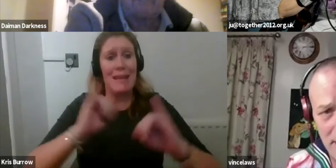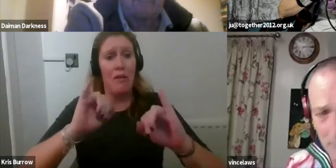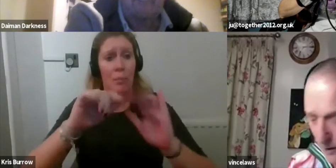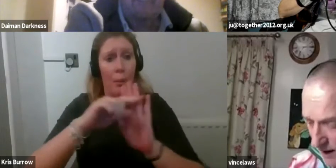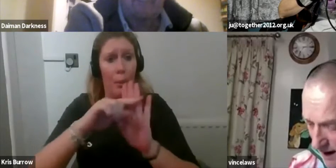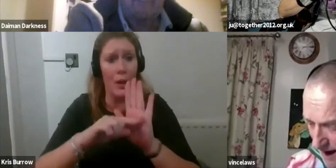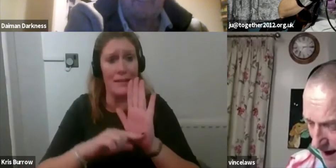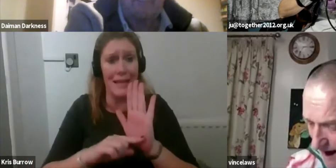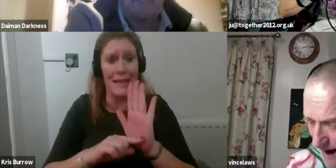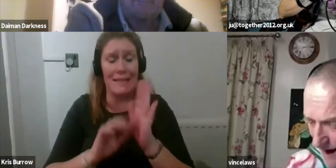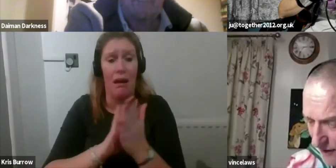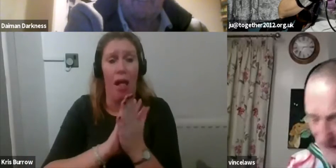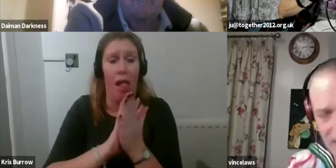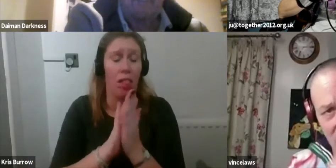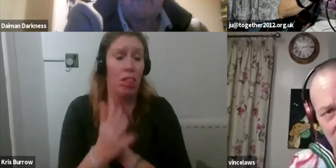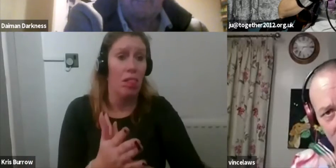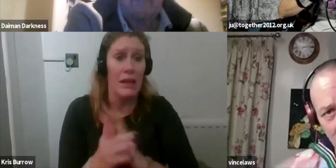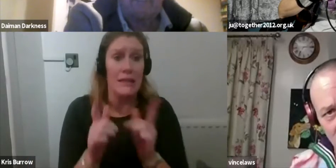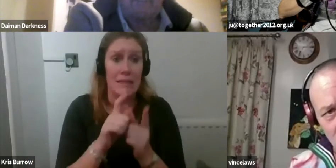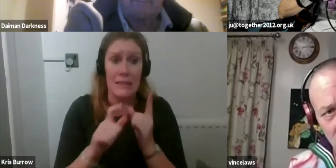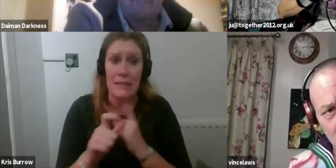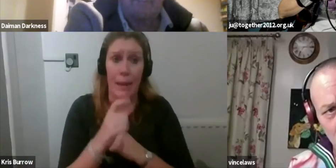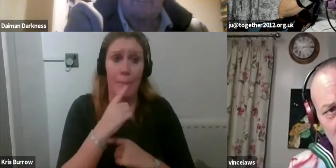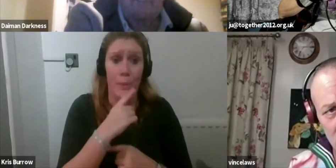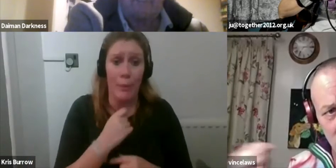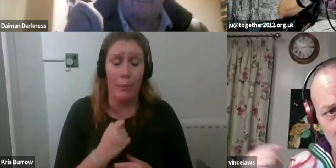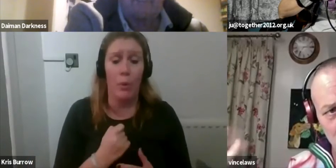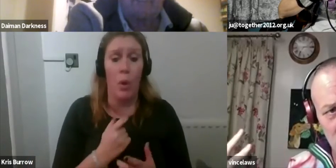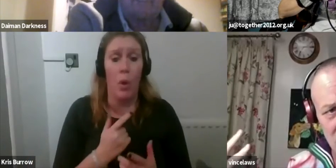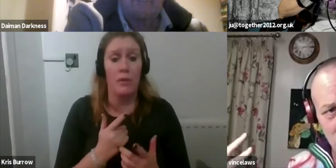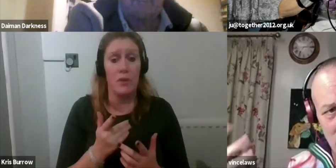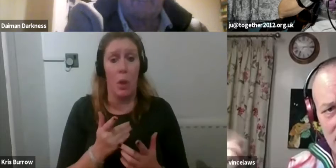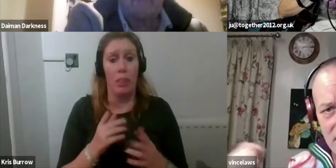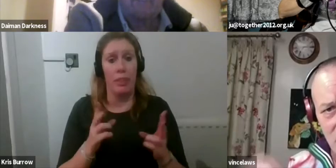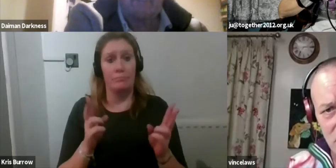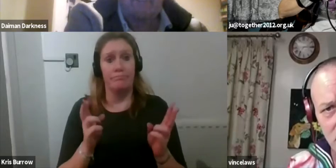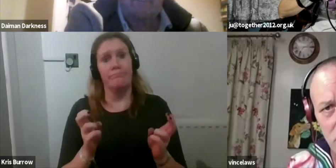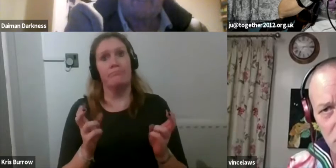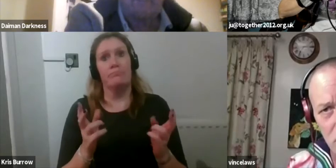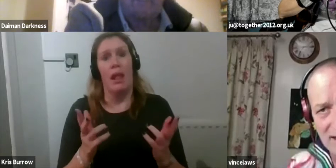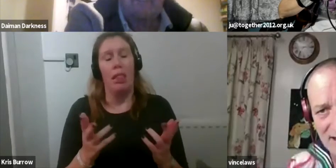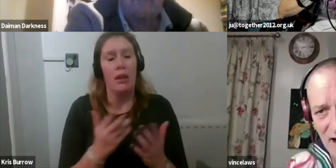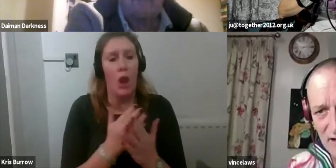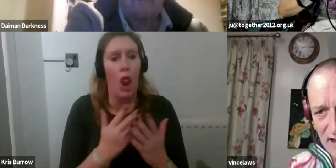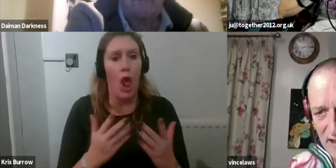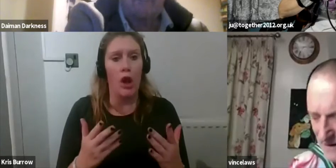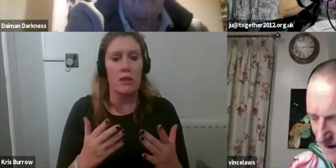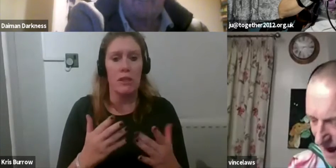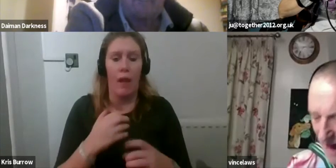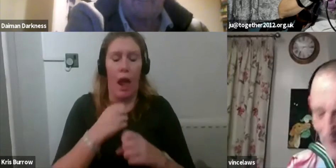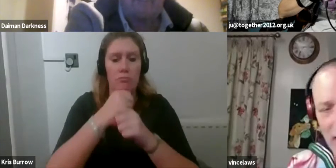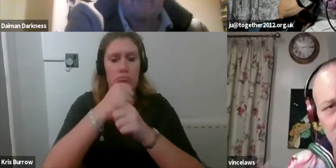killing people. That's kind of runs right through it. There are protest banners and lots of protest